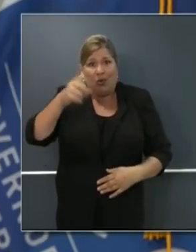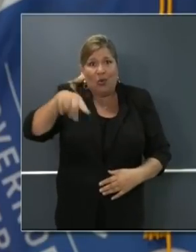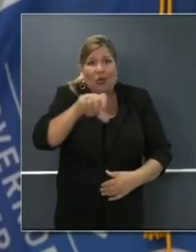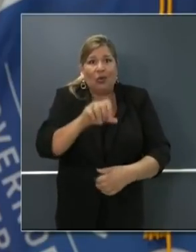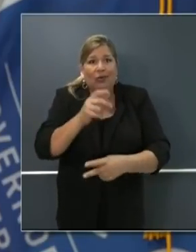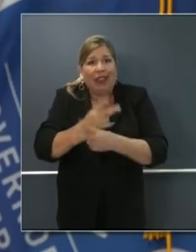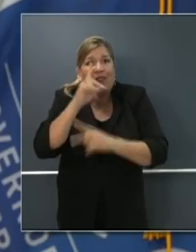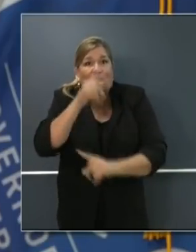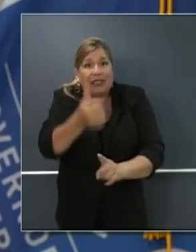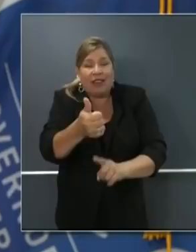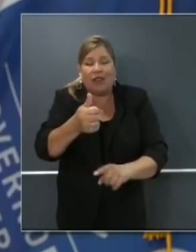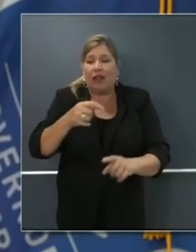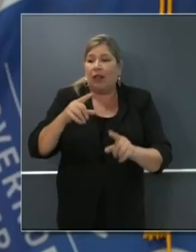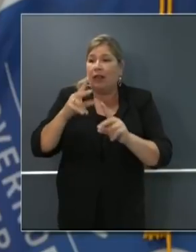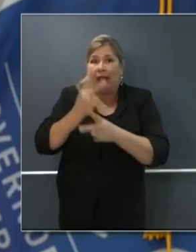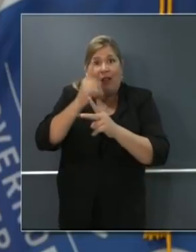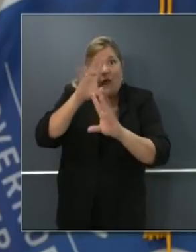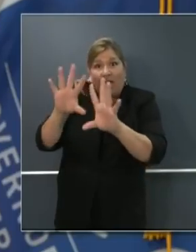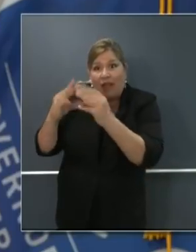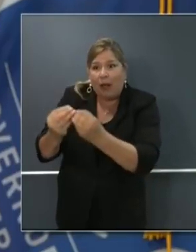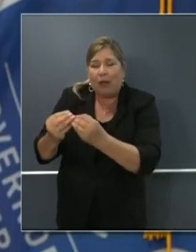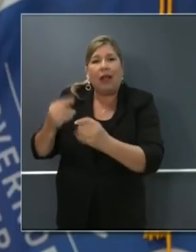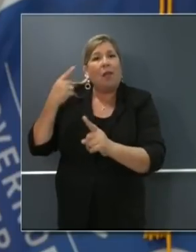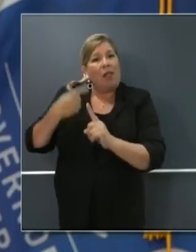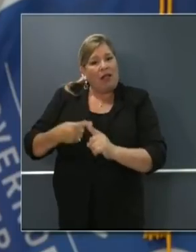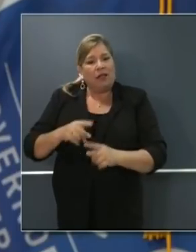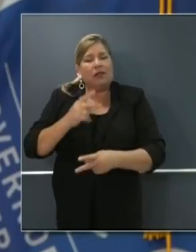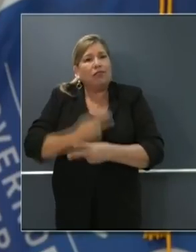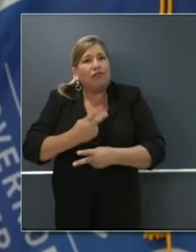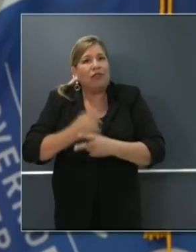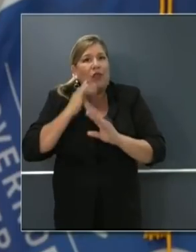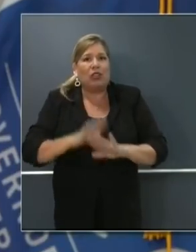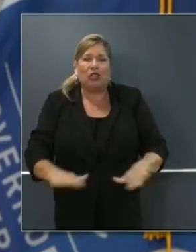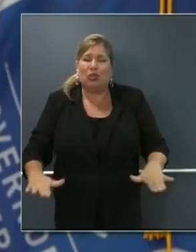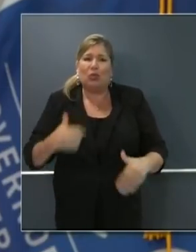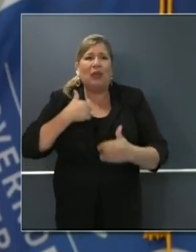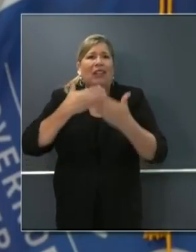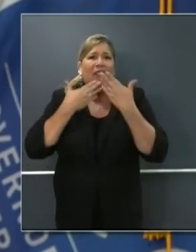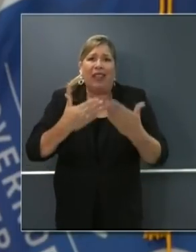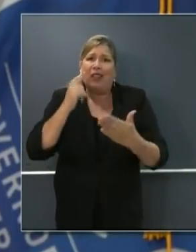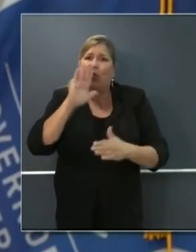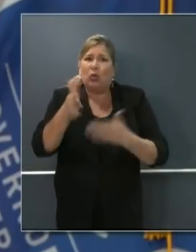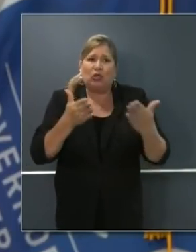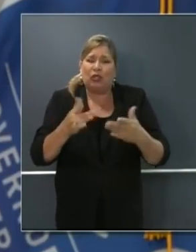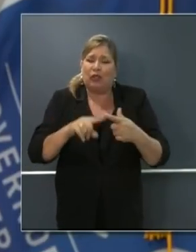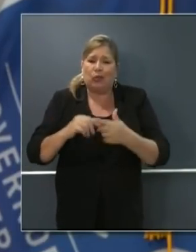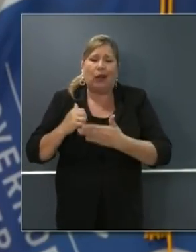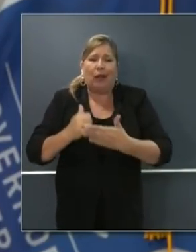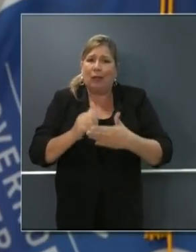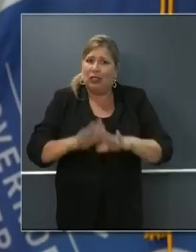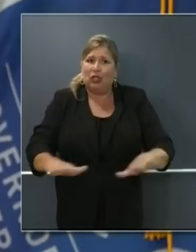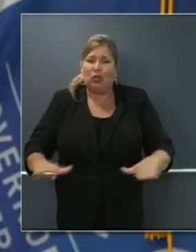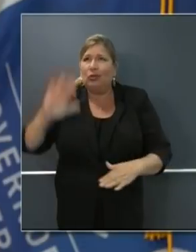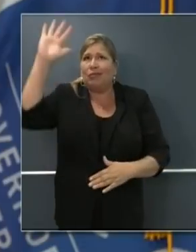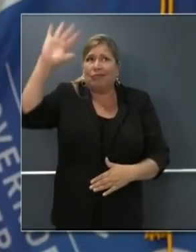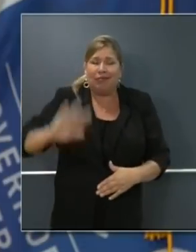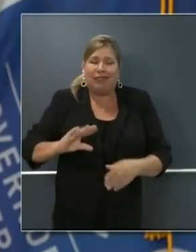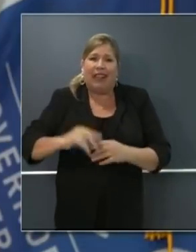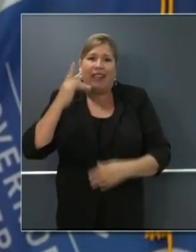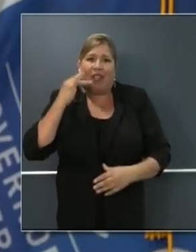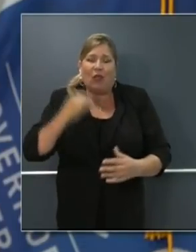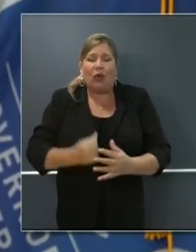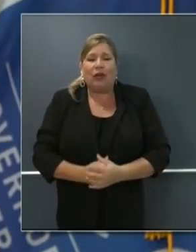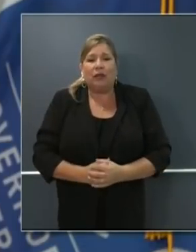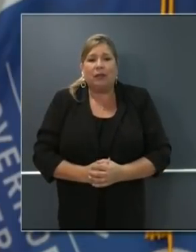families. So thank you so much for what you're providing to children and families across the state. We'll continue to take thoughtful approaches to ensure